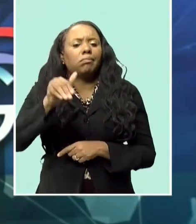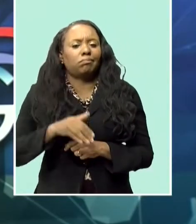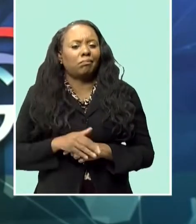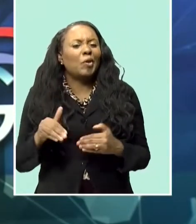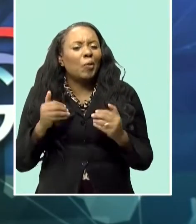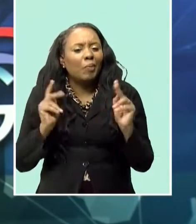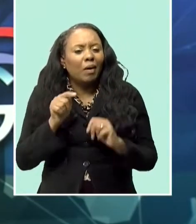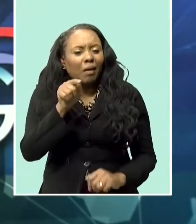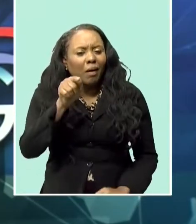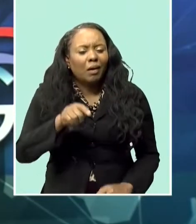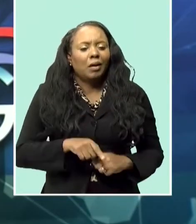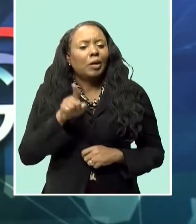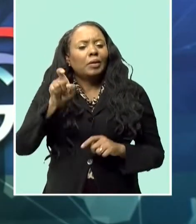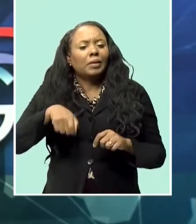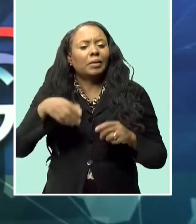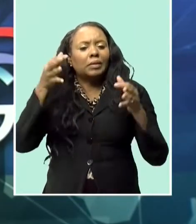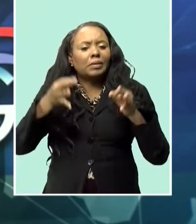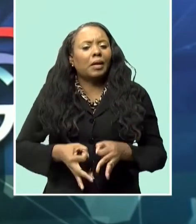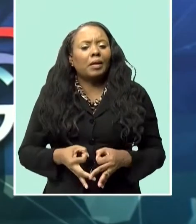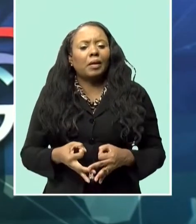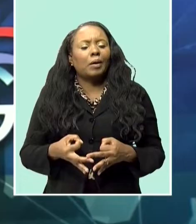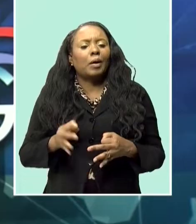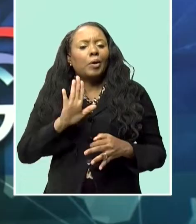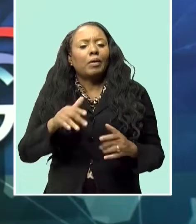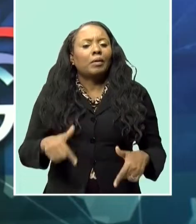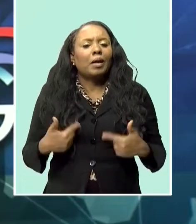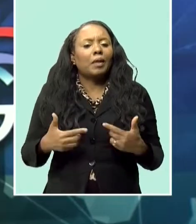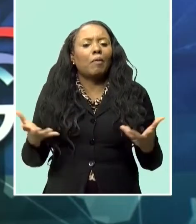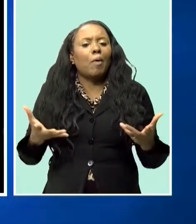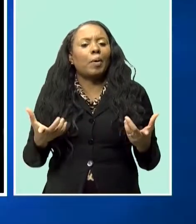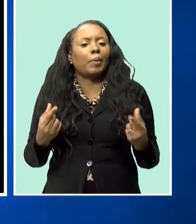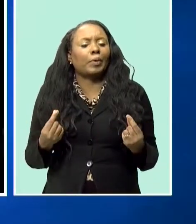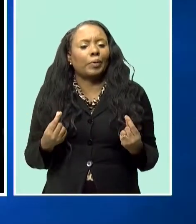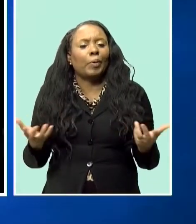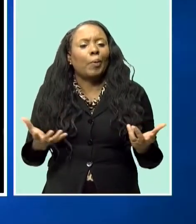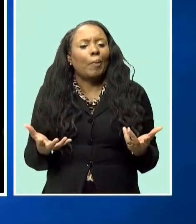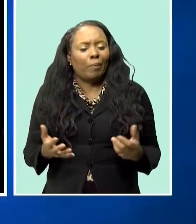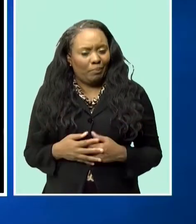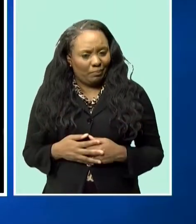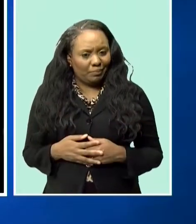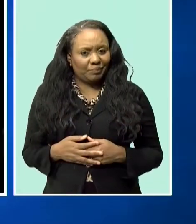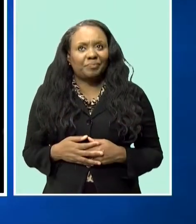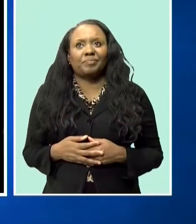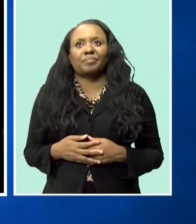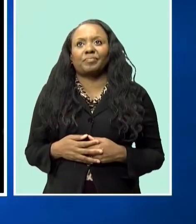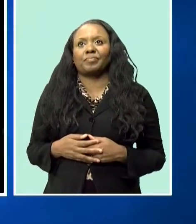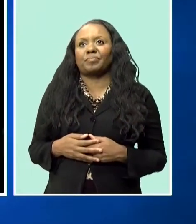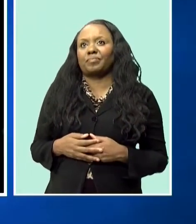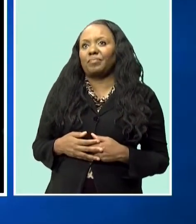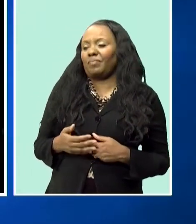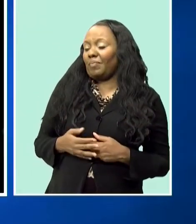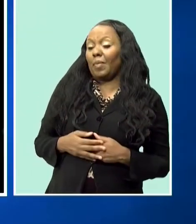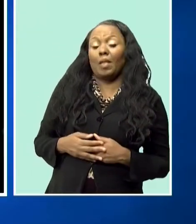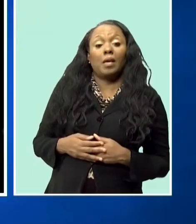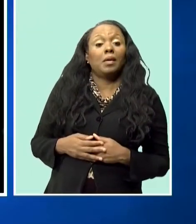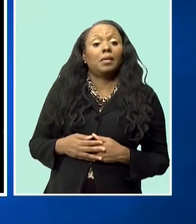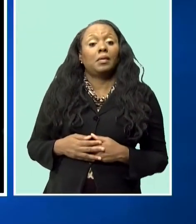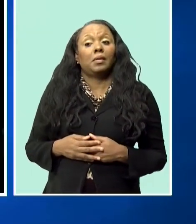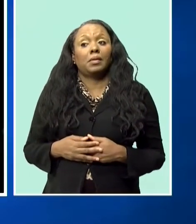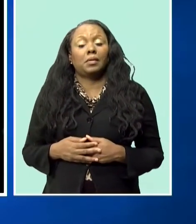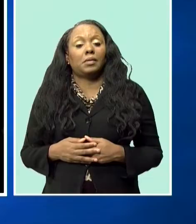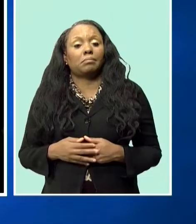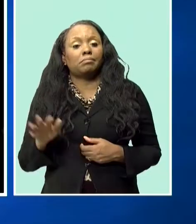them to determine where they want to go in life. Society doesn't determine your destiny.